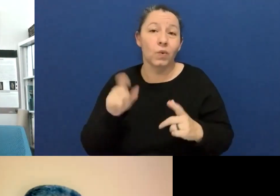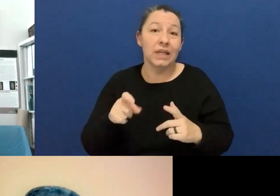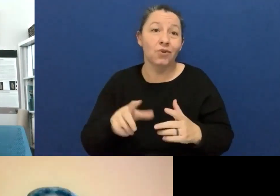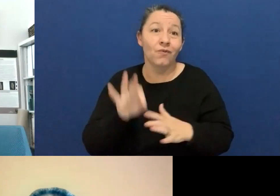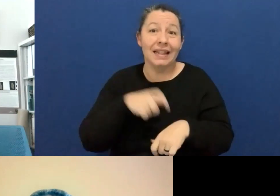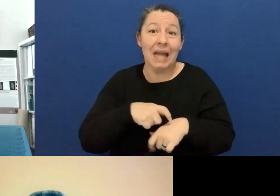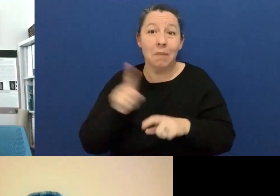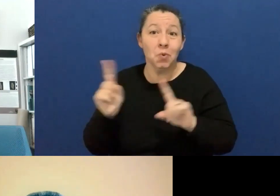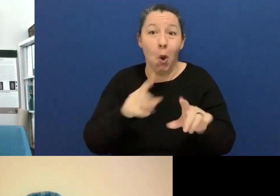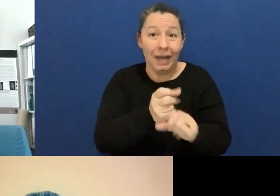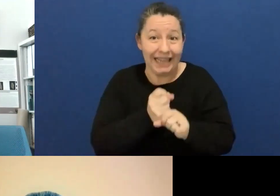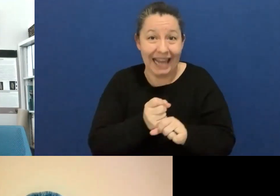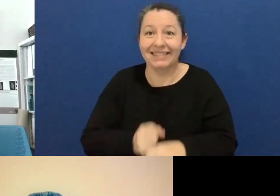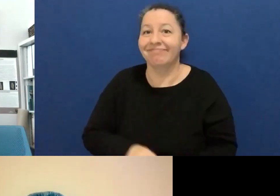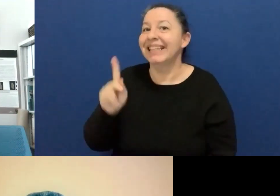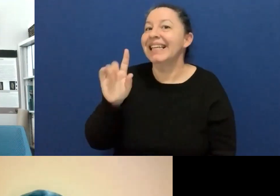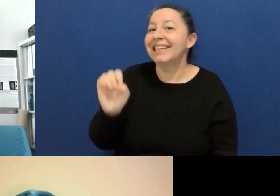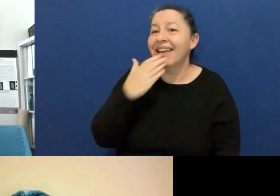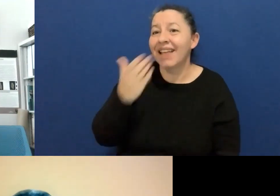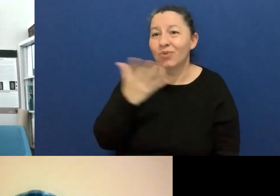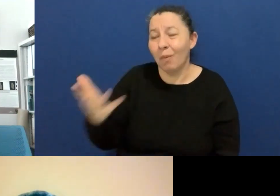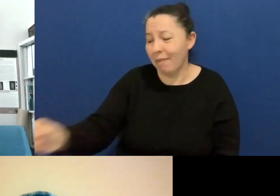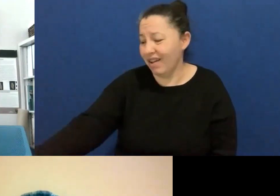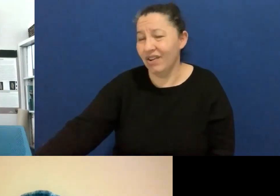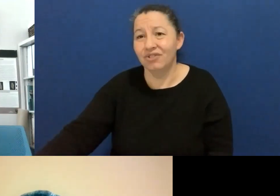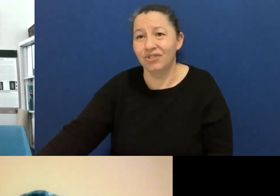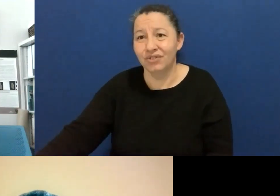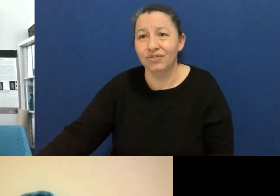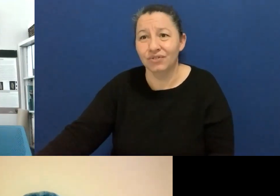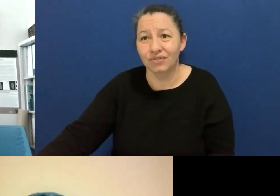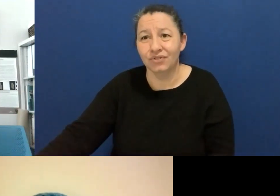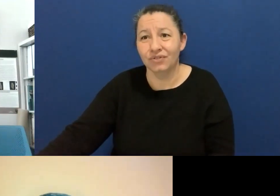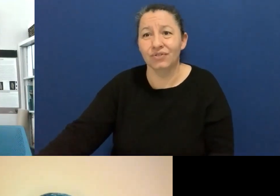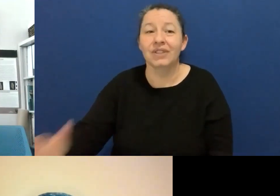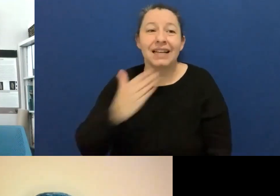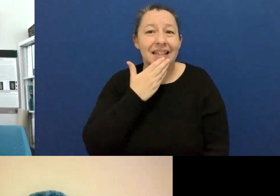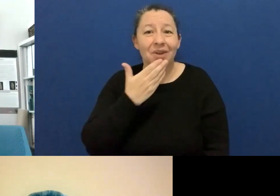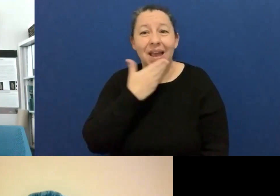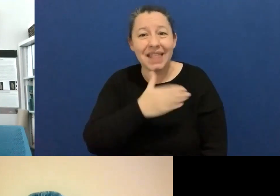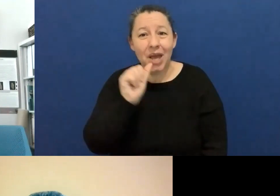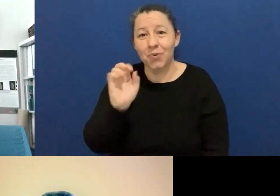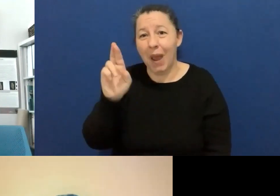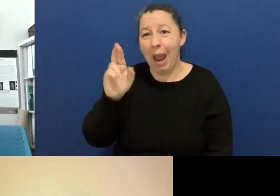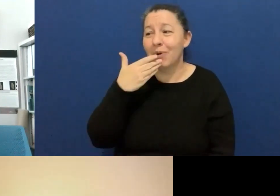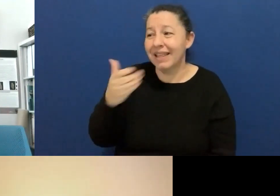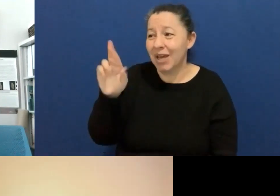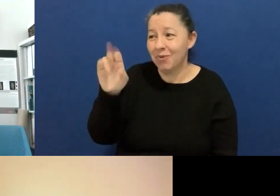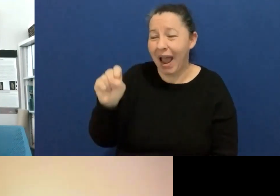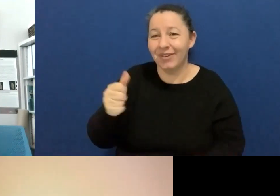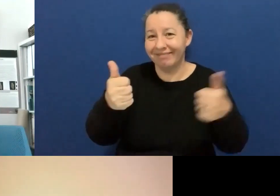Kate, thank you so much. Thank that you. Wonderful. I also want to thank Amber and Iris for helping us with the